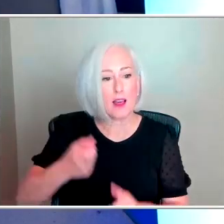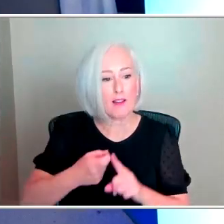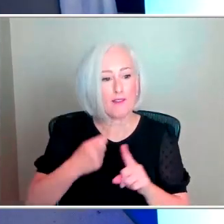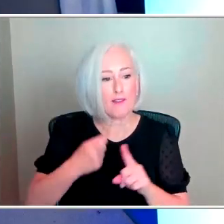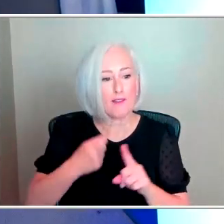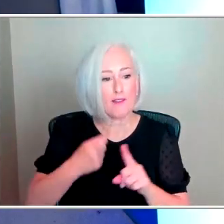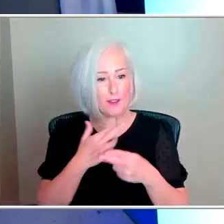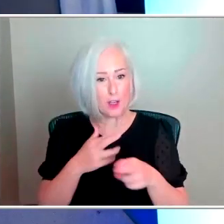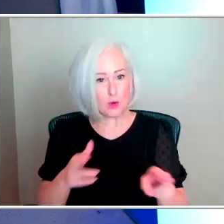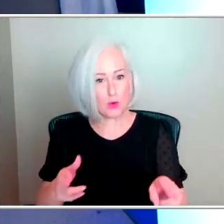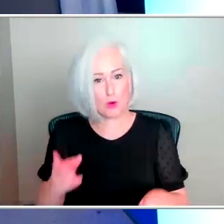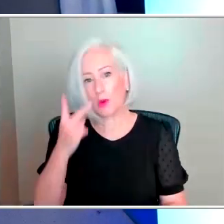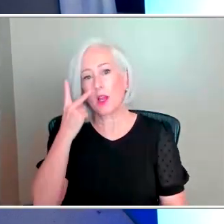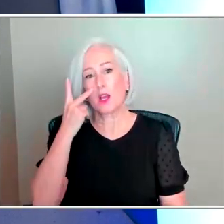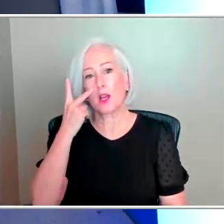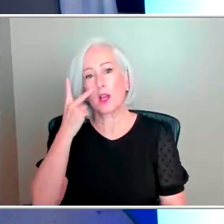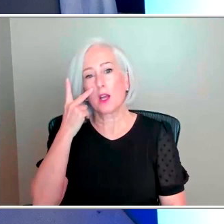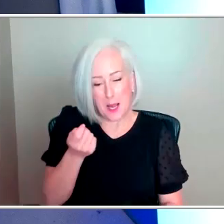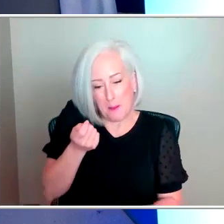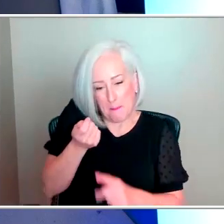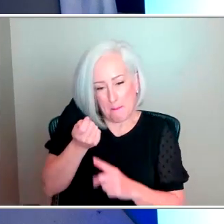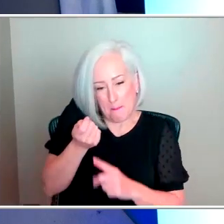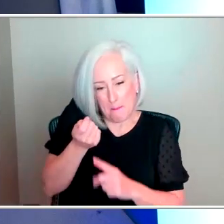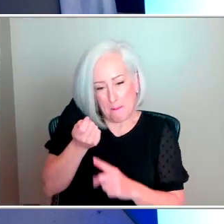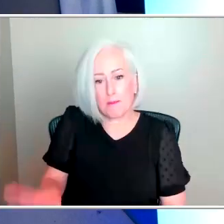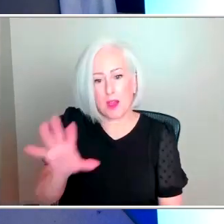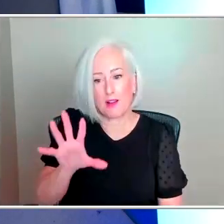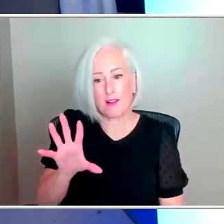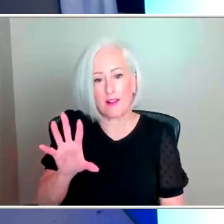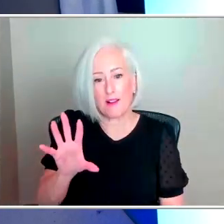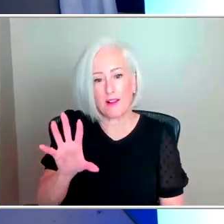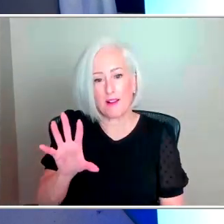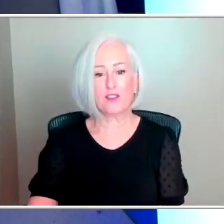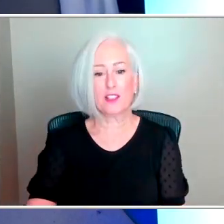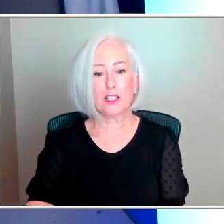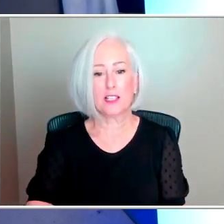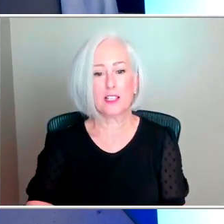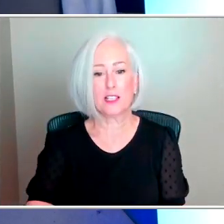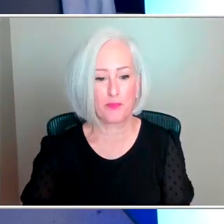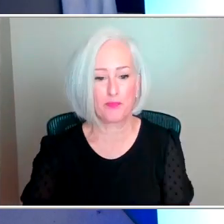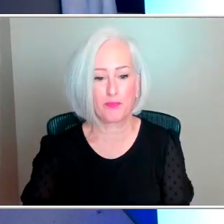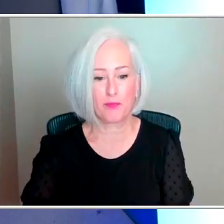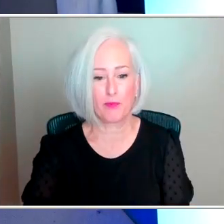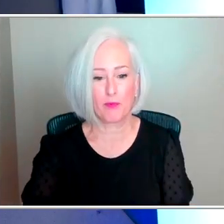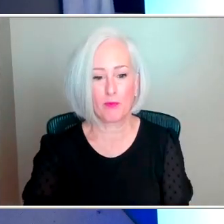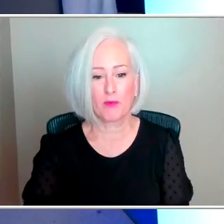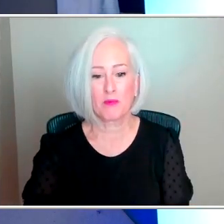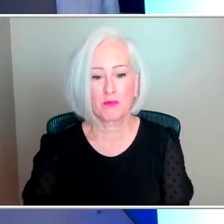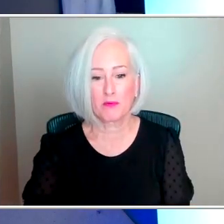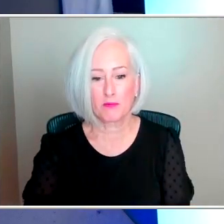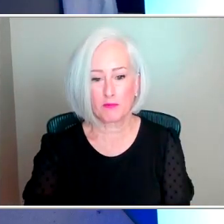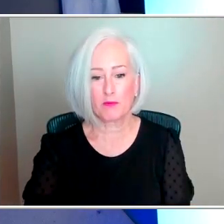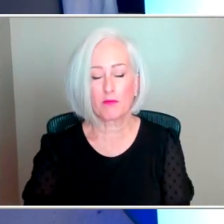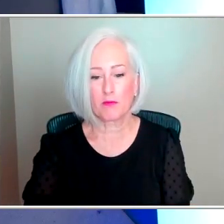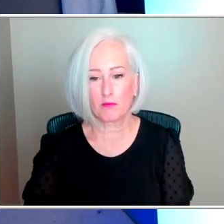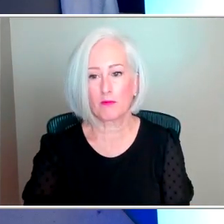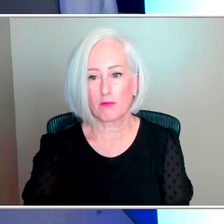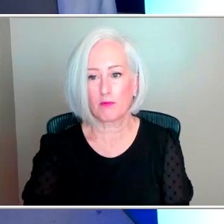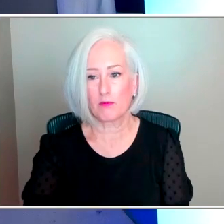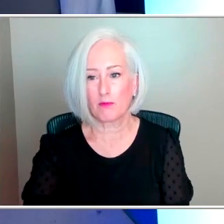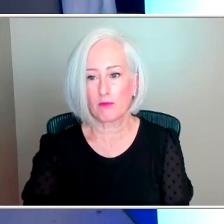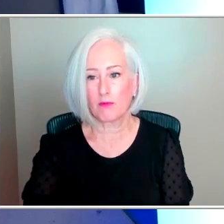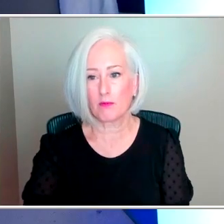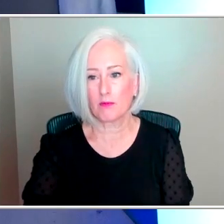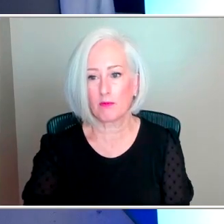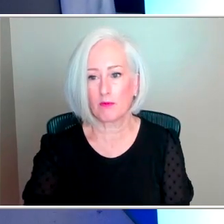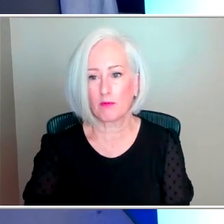in the air. And you said those ones we can see are about 50. So where do those go? Because we have to think we're they're breathing blocked them in. out. They get caught up in the upper system.